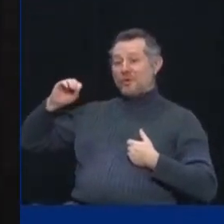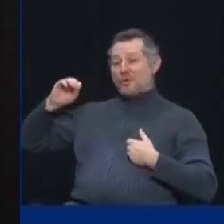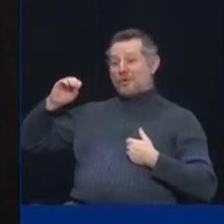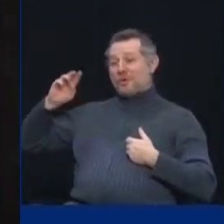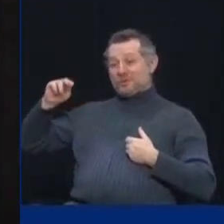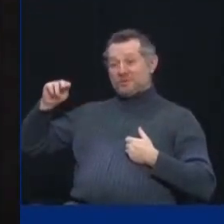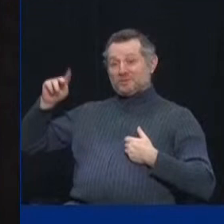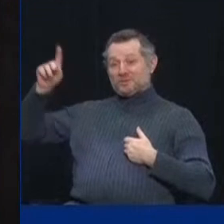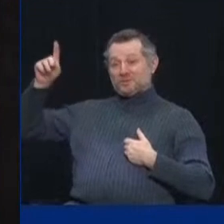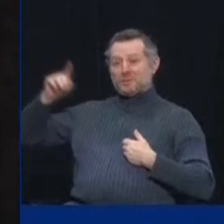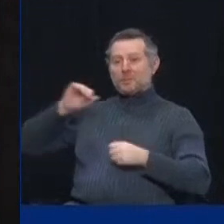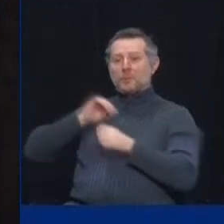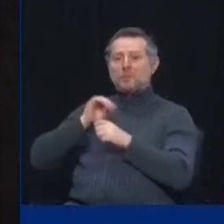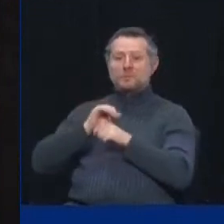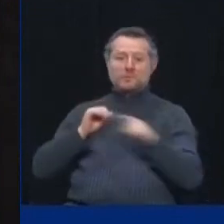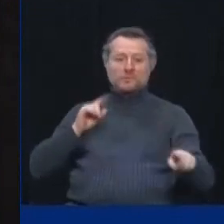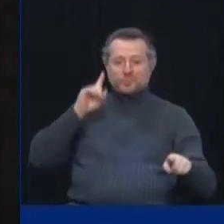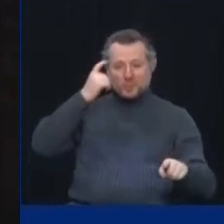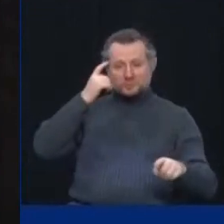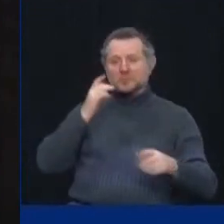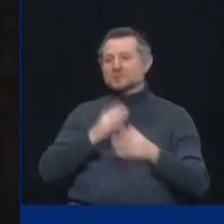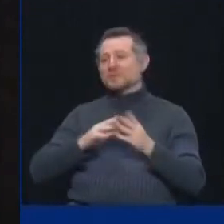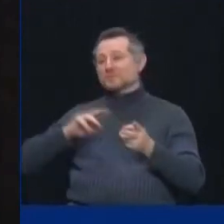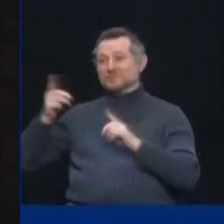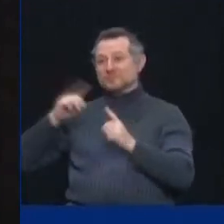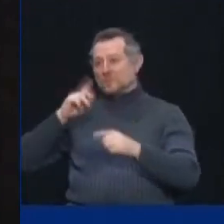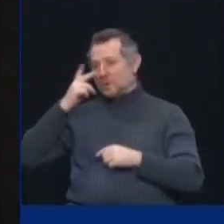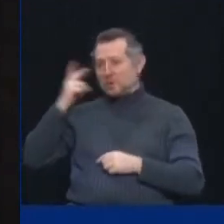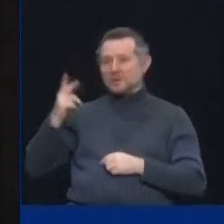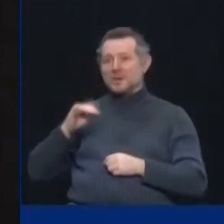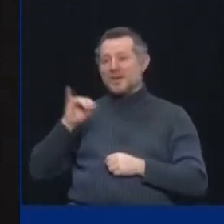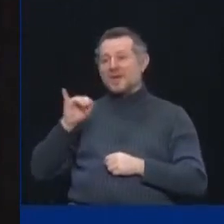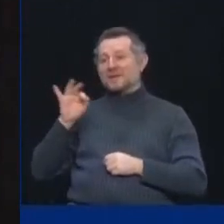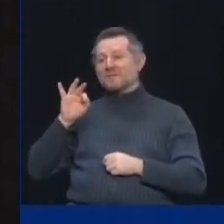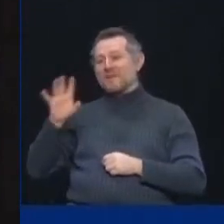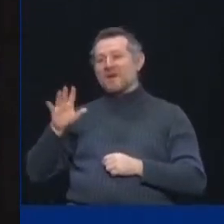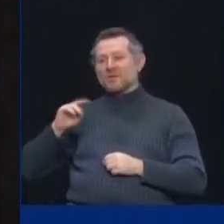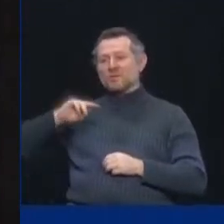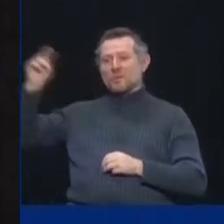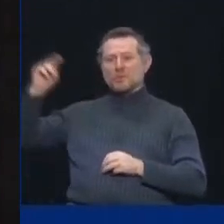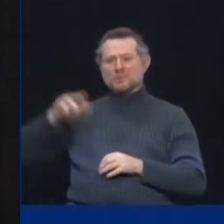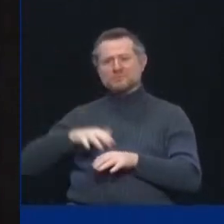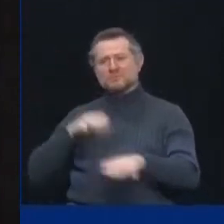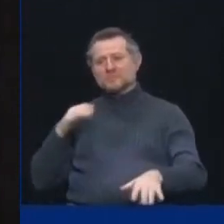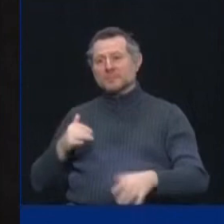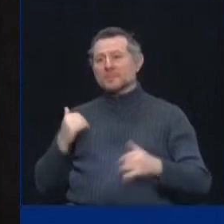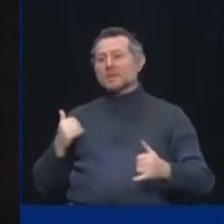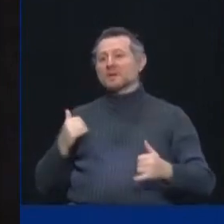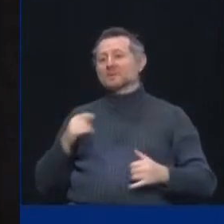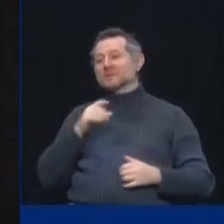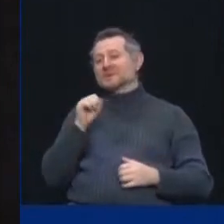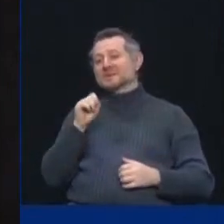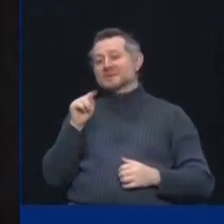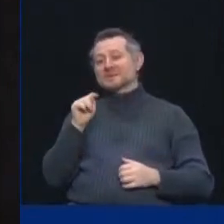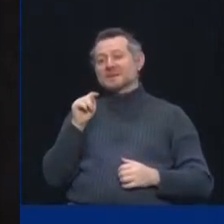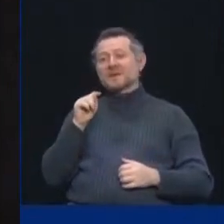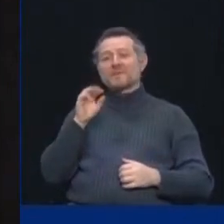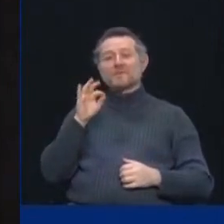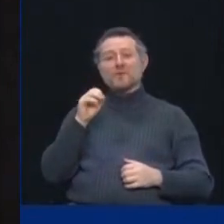I-95 going north, it is also congested. This will now put you in Stamford, Connecticut in about half an hour, 35